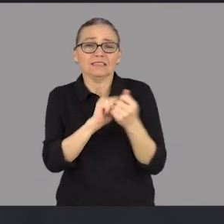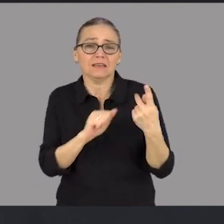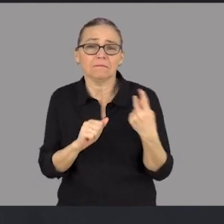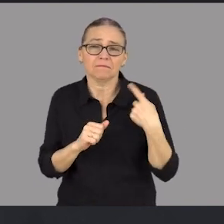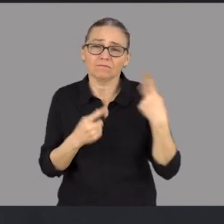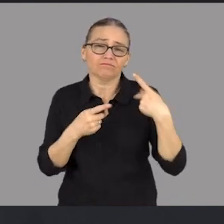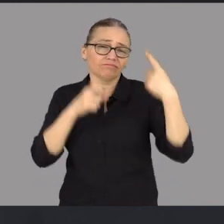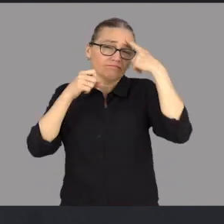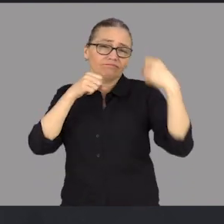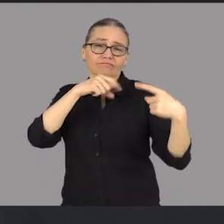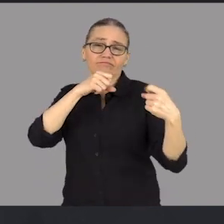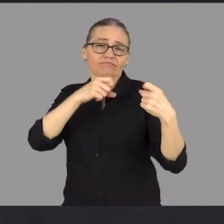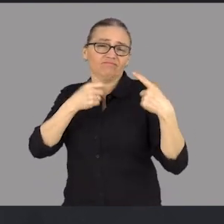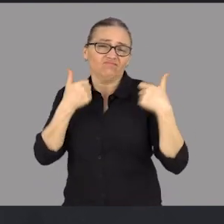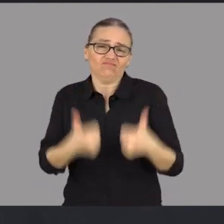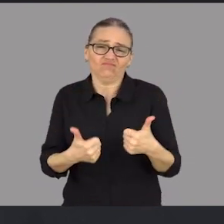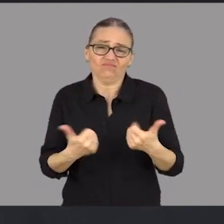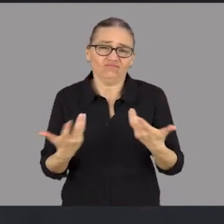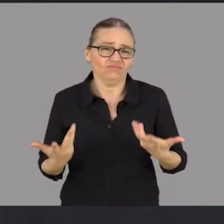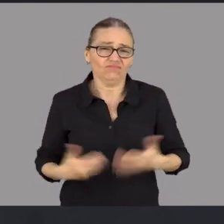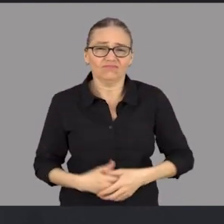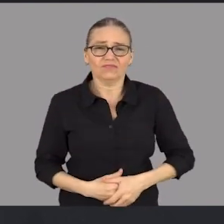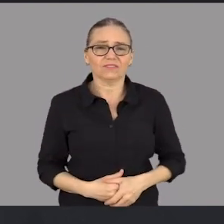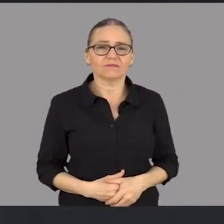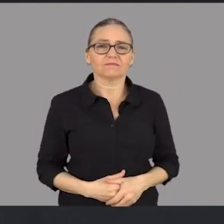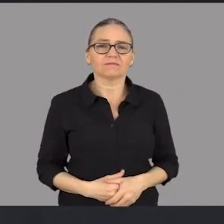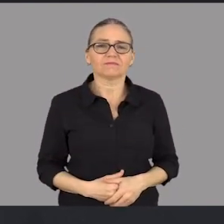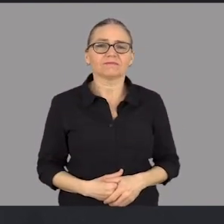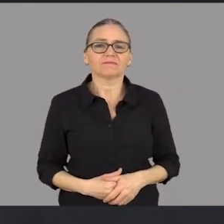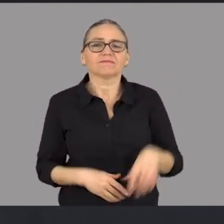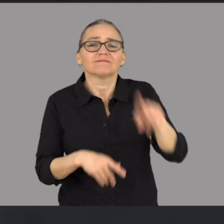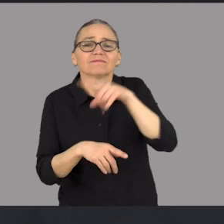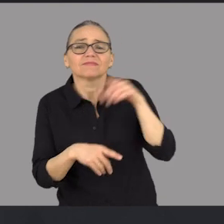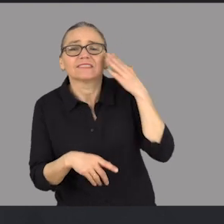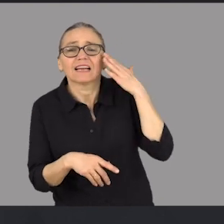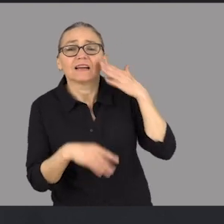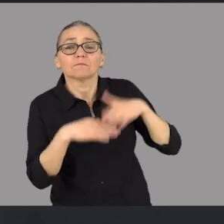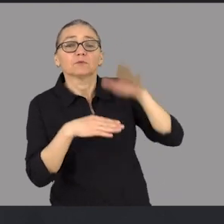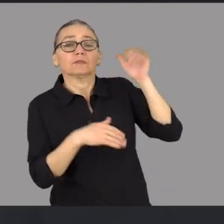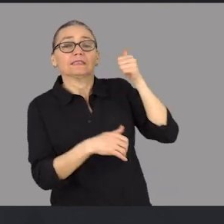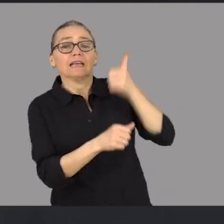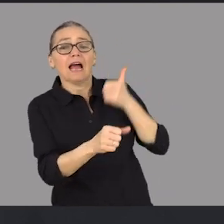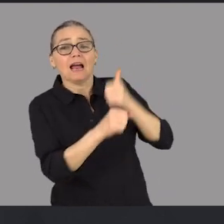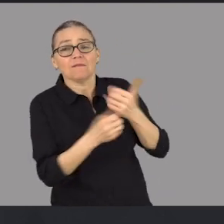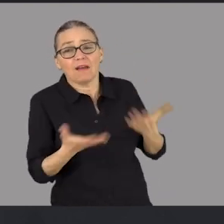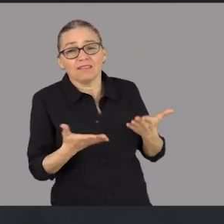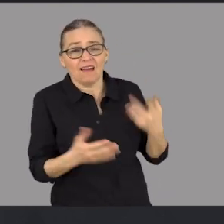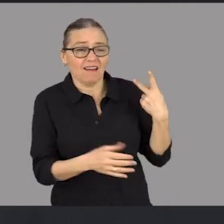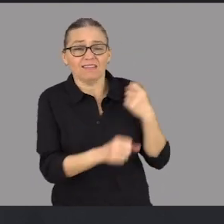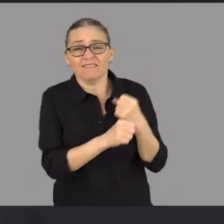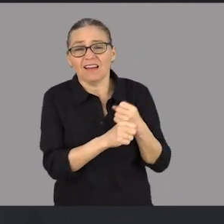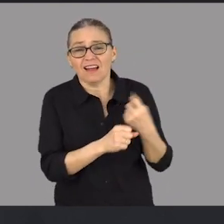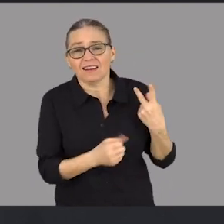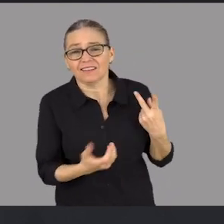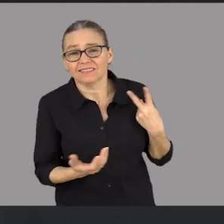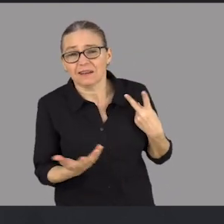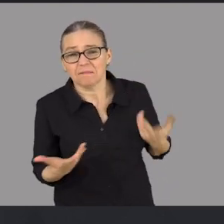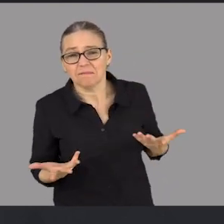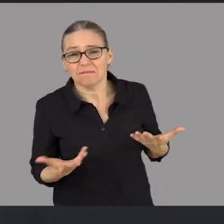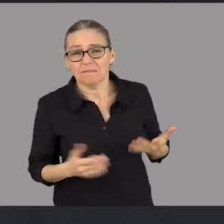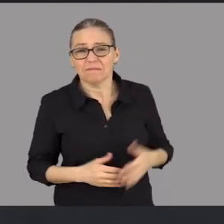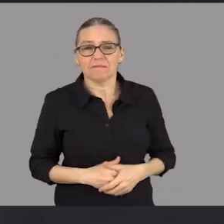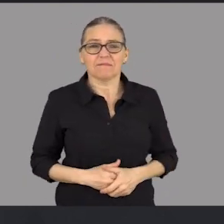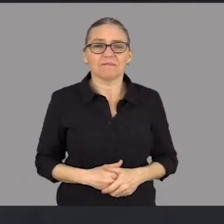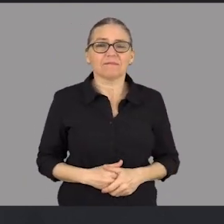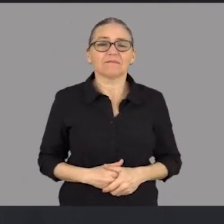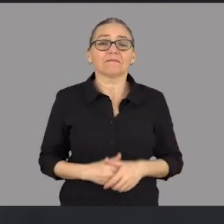work with that partner. So I know the lady I work with, we get along really well. And, we've been